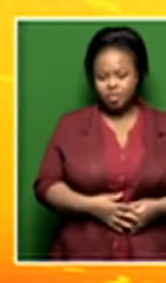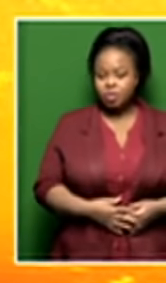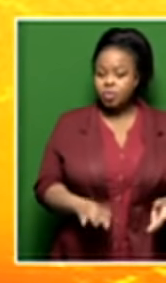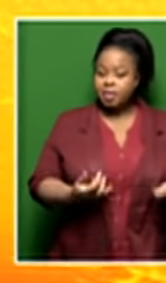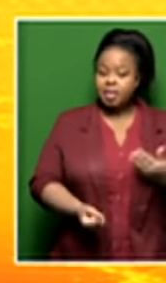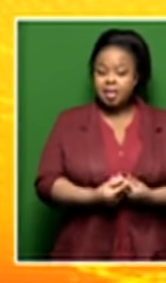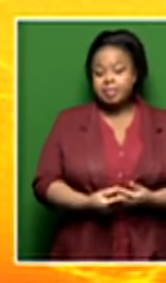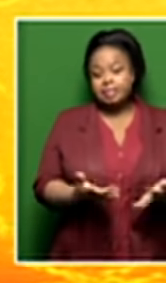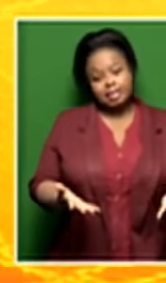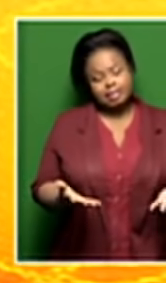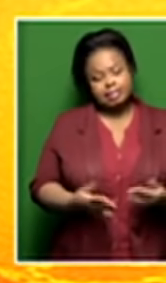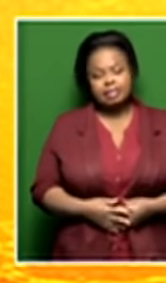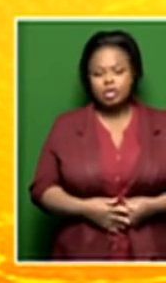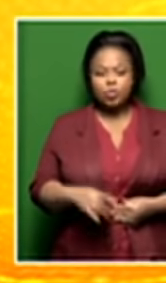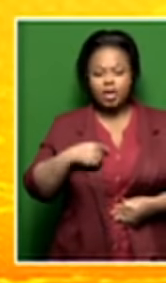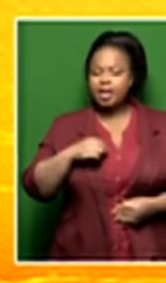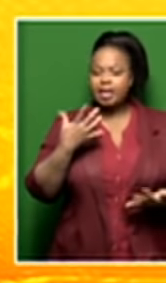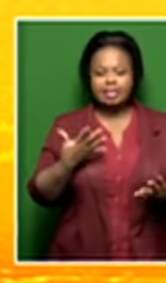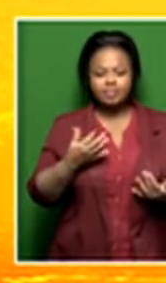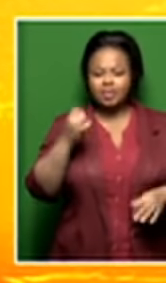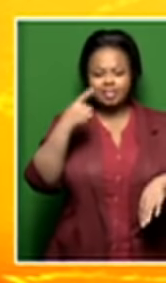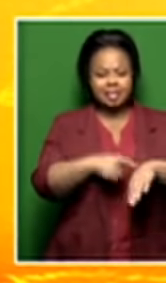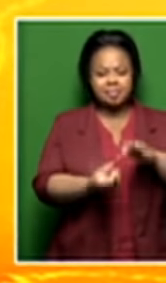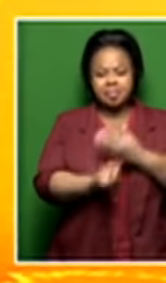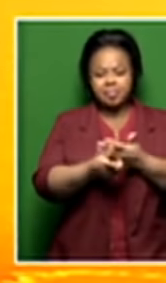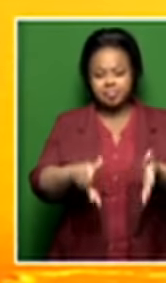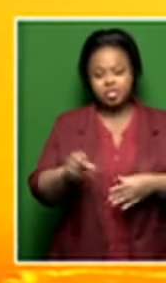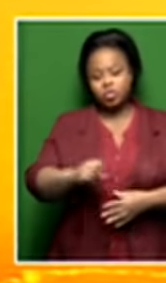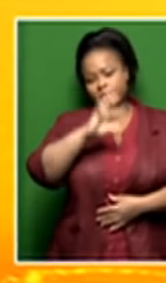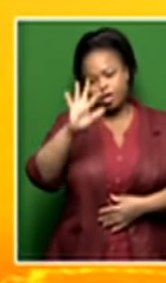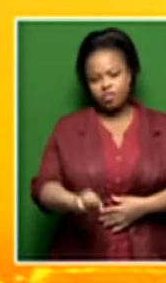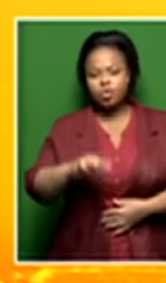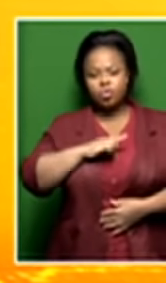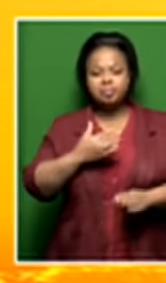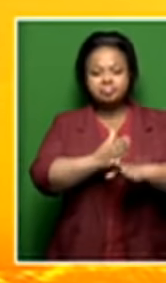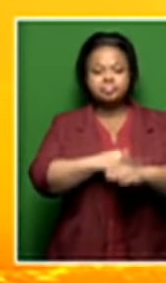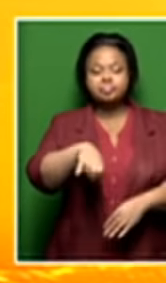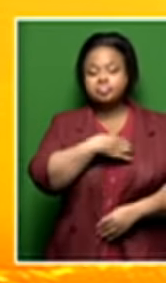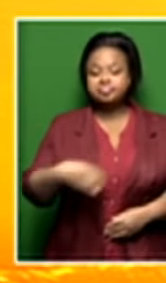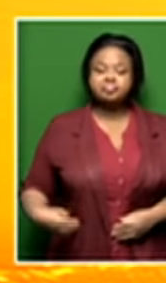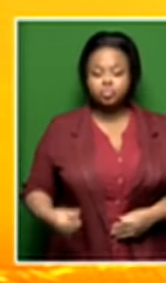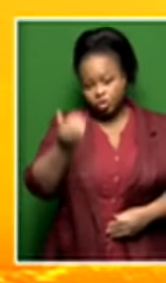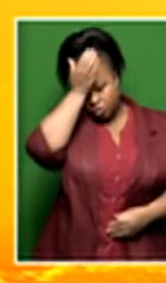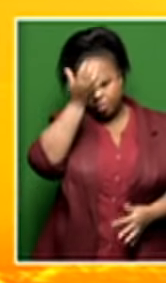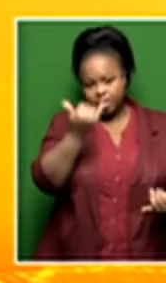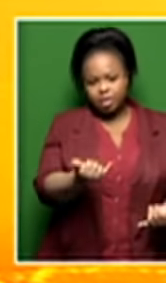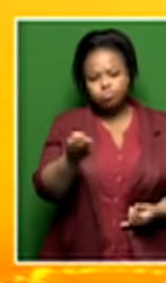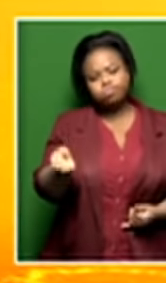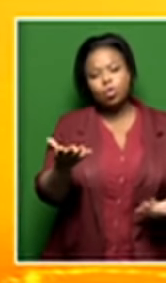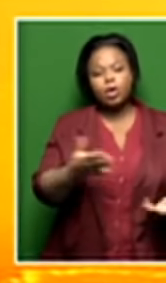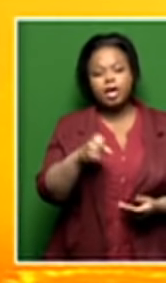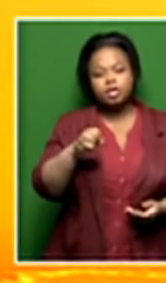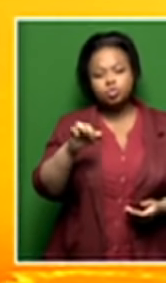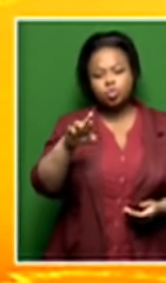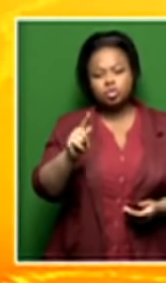It is, of course, an unprecedented moment for us in South Africa as former President Jacob Zuma is being held at the